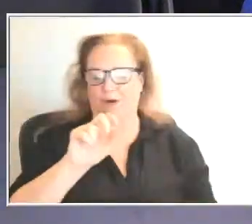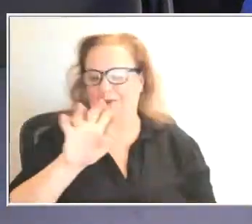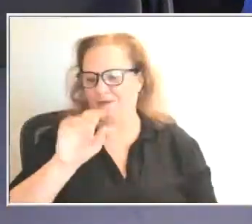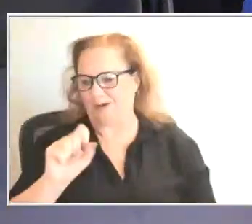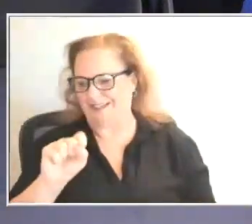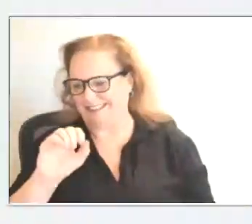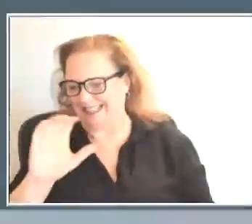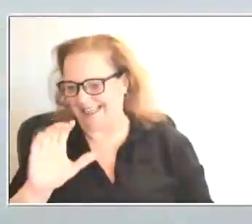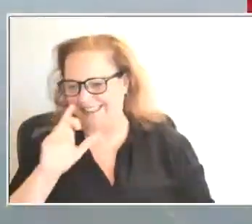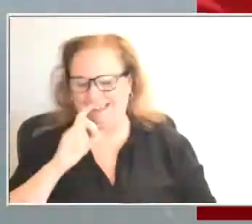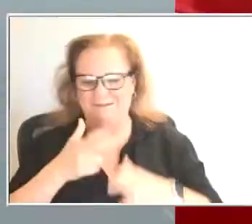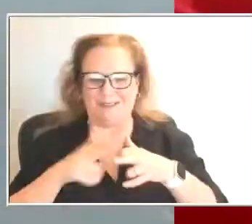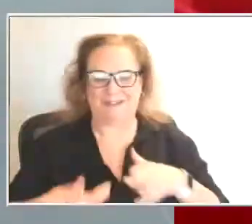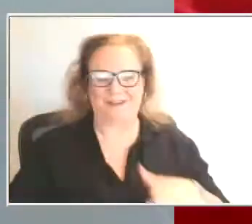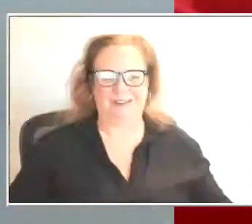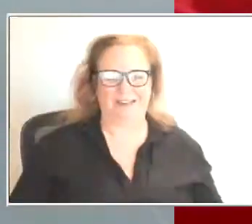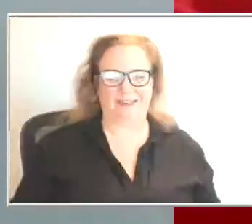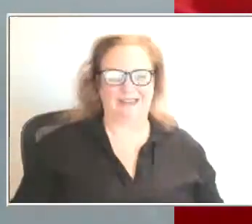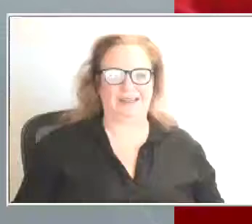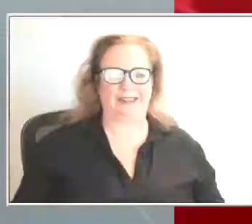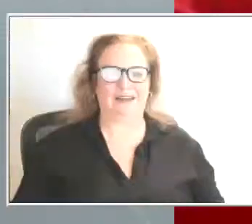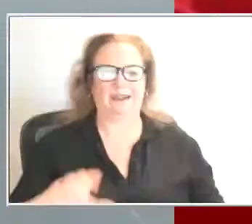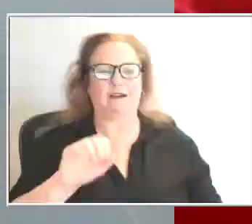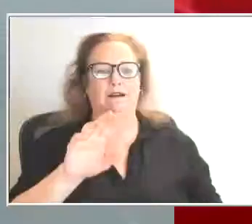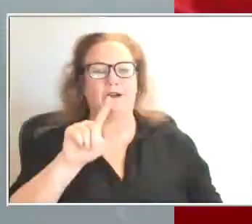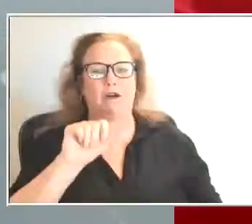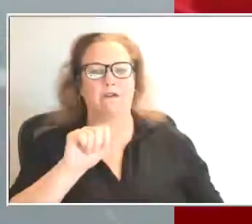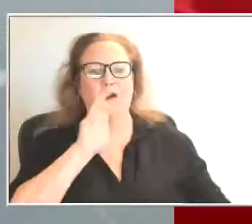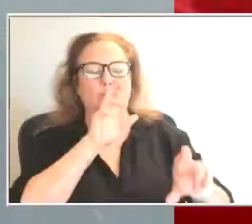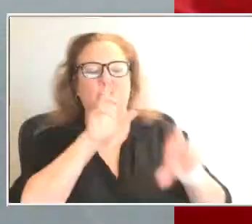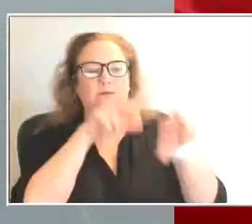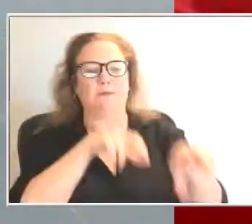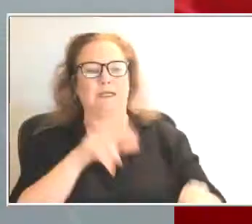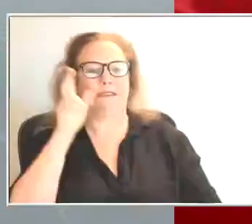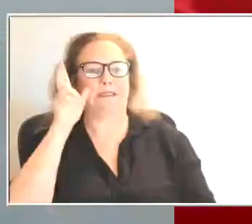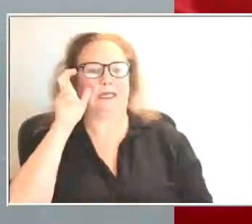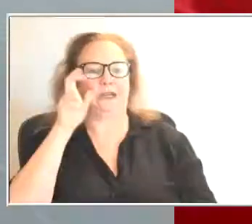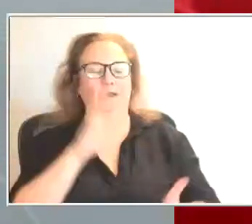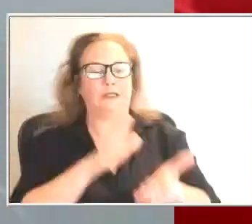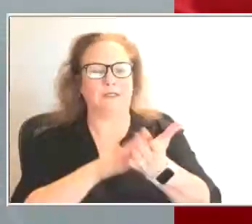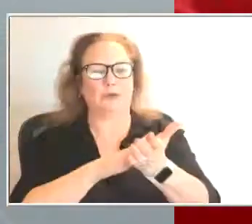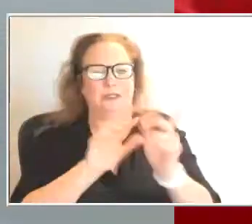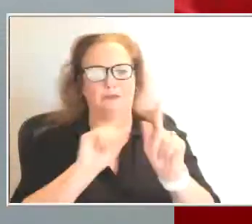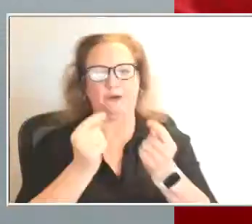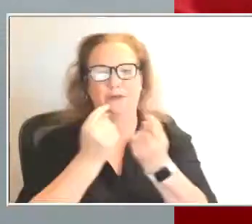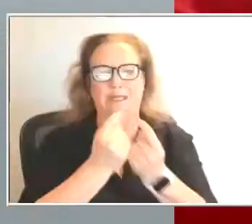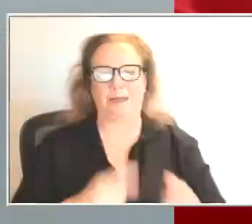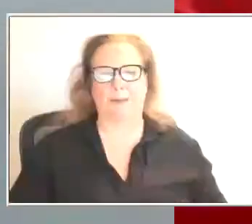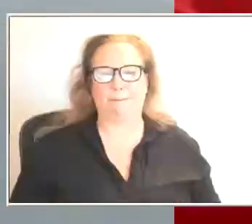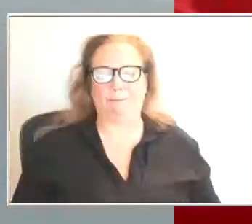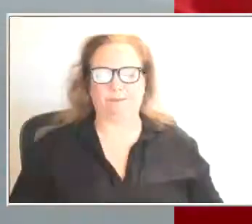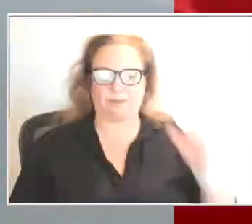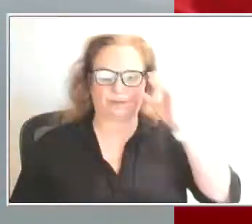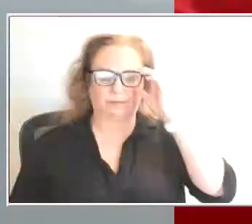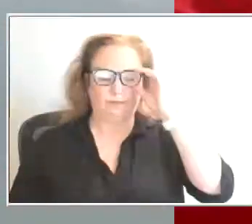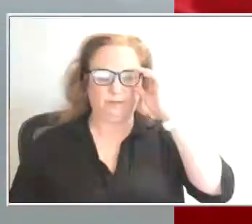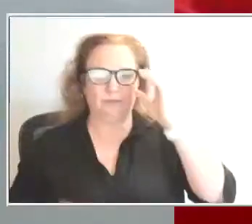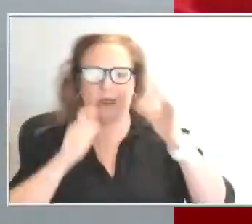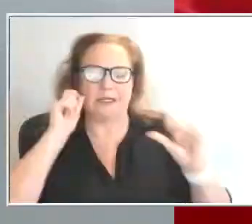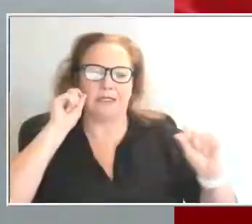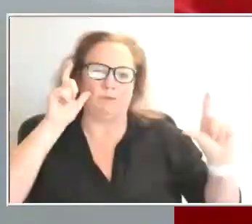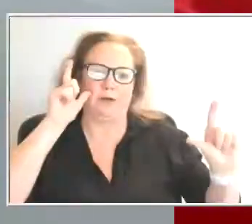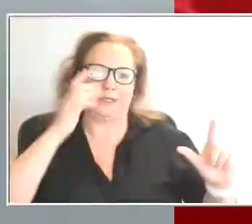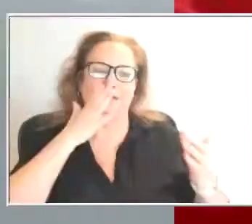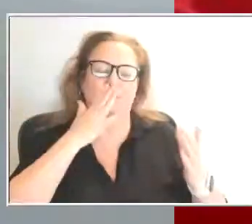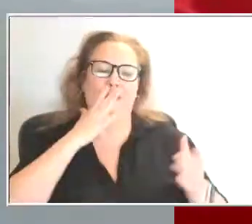welcome, knew that. Dr. Stites. Or Carla, what's your response to hearing this kind of praise from one of your team members? It's not surprising. First, Bob, thanks for